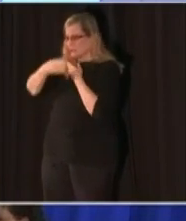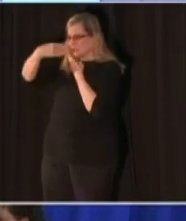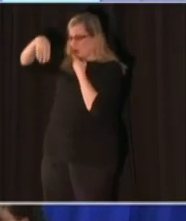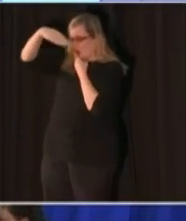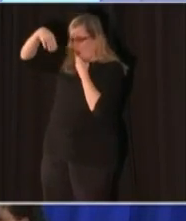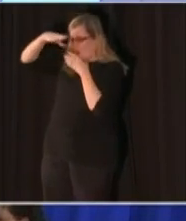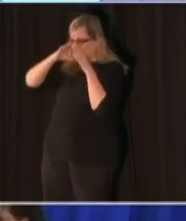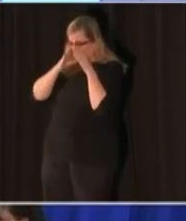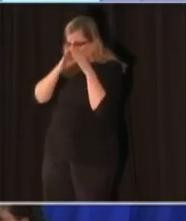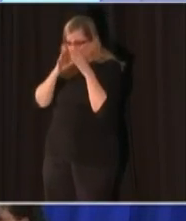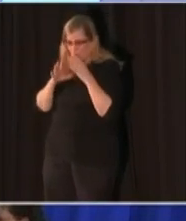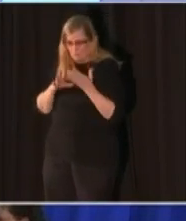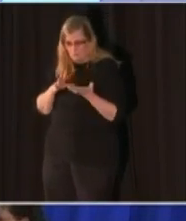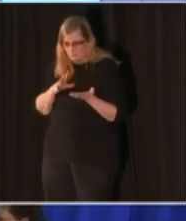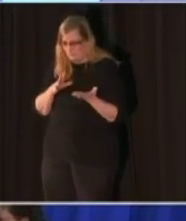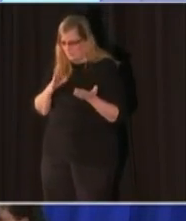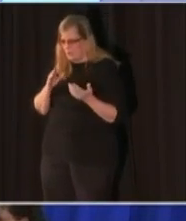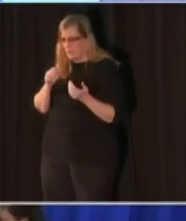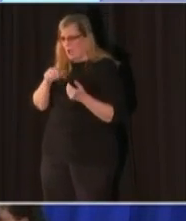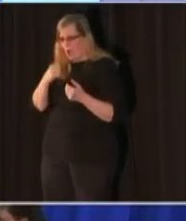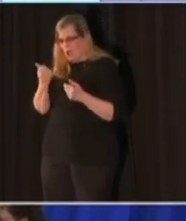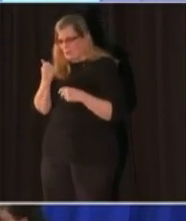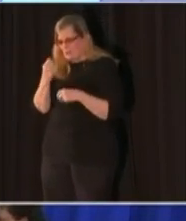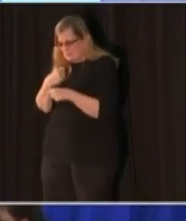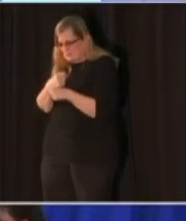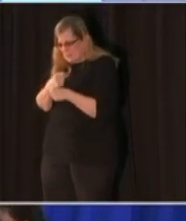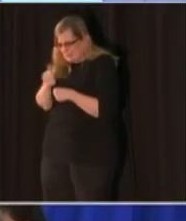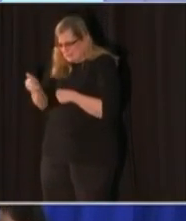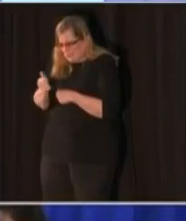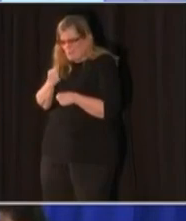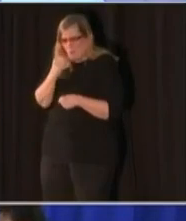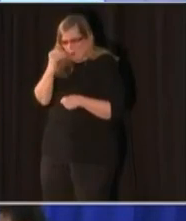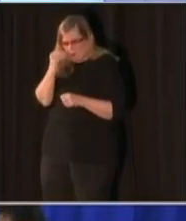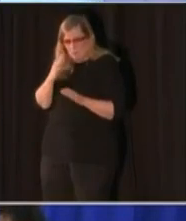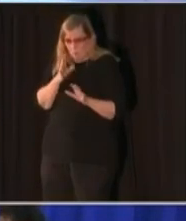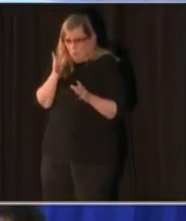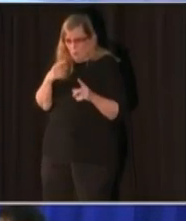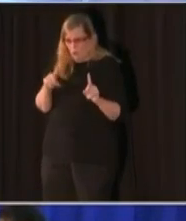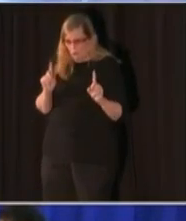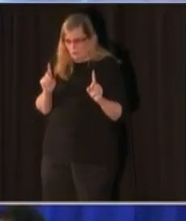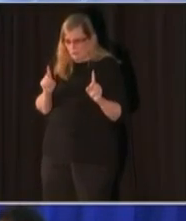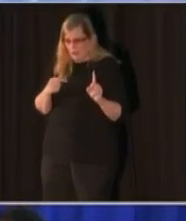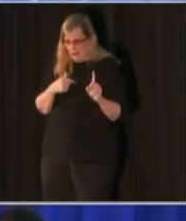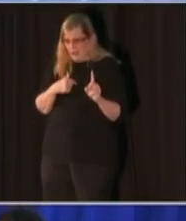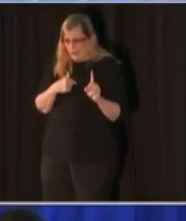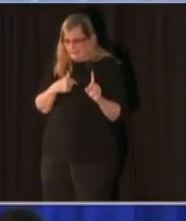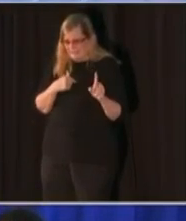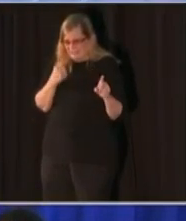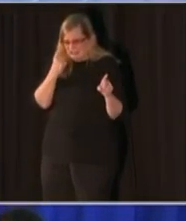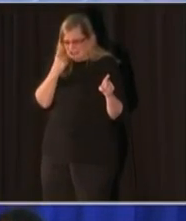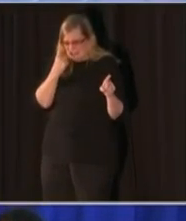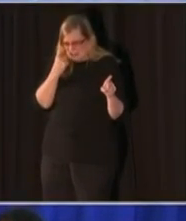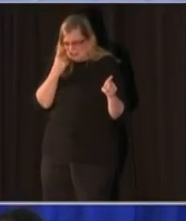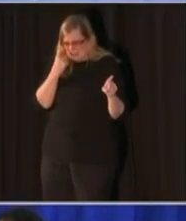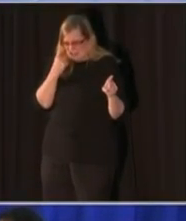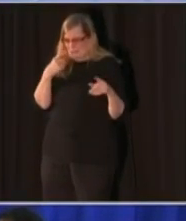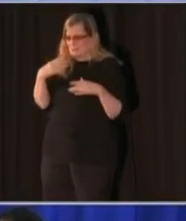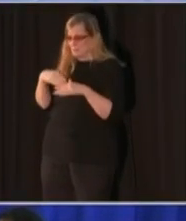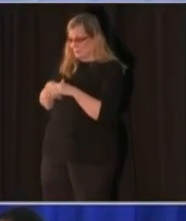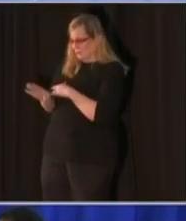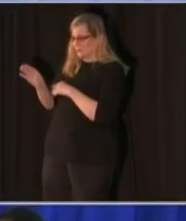mask would be appropriate. And I gotta say, I hadn't been in a store in a little while. I went the other day, and